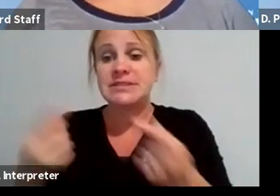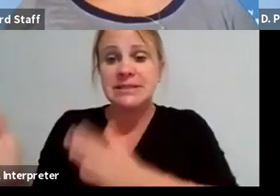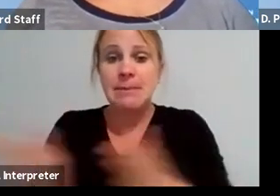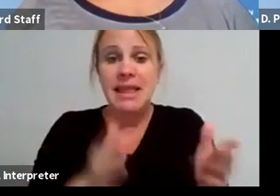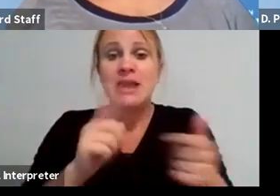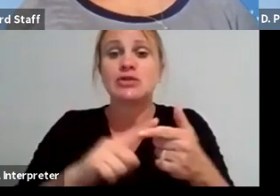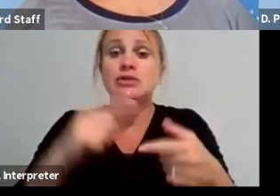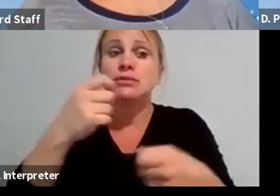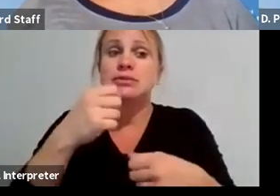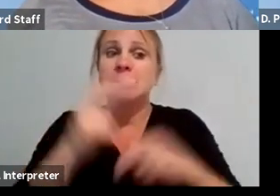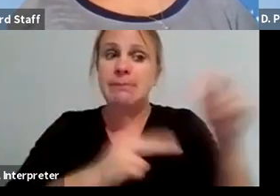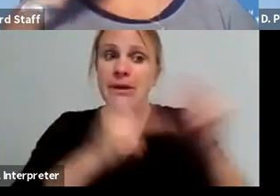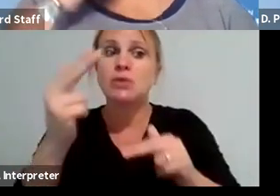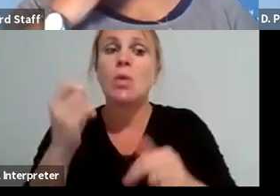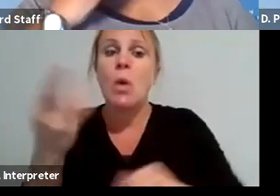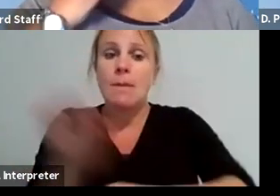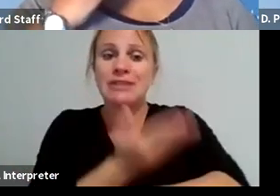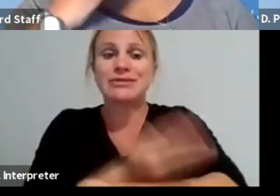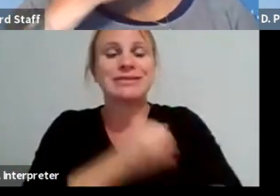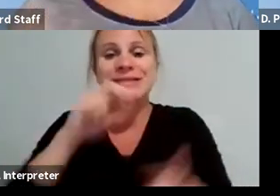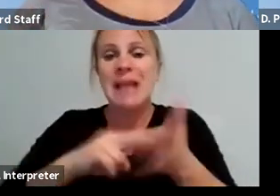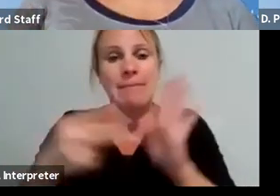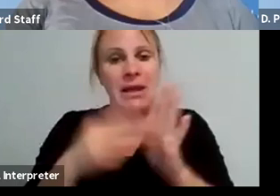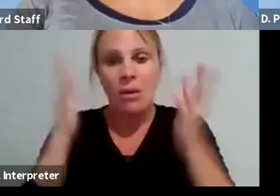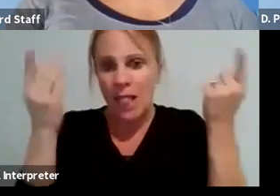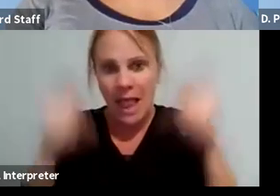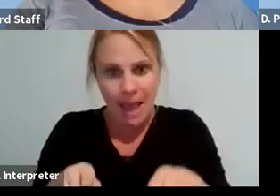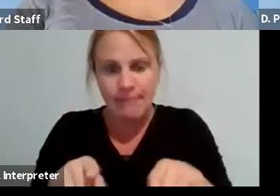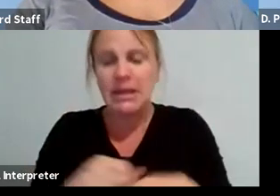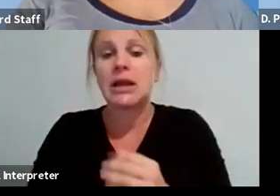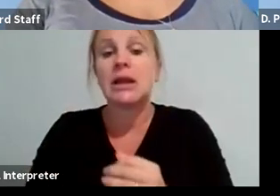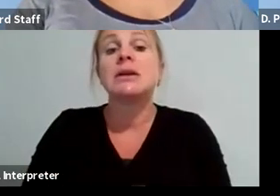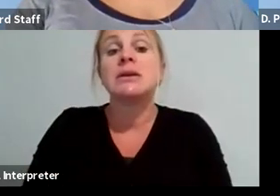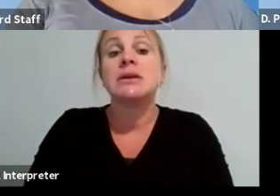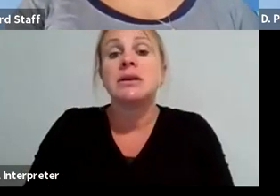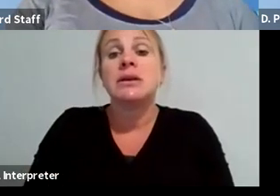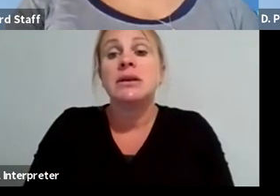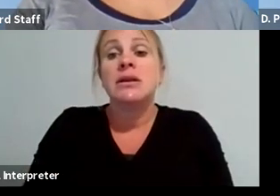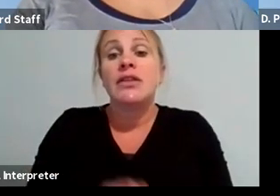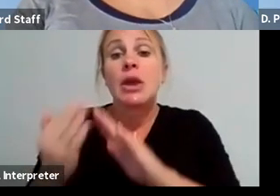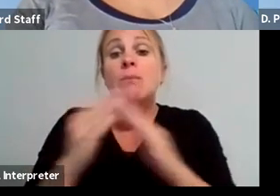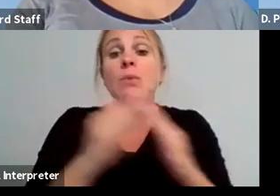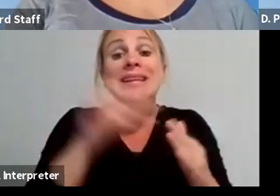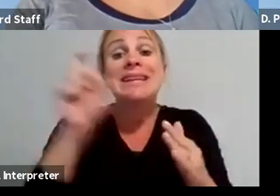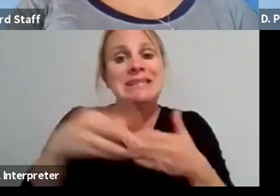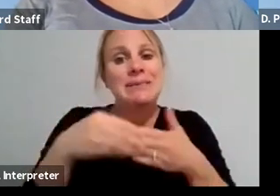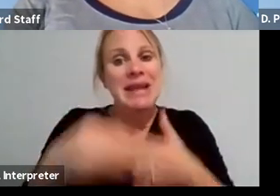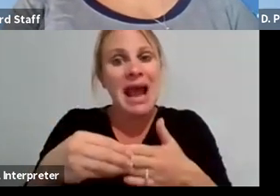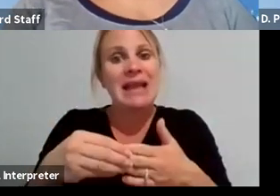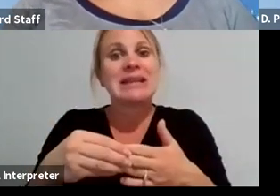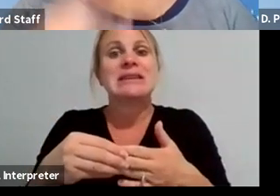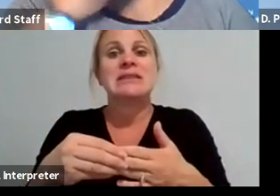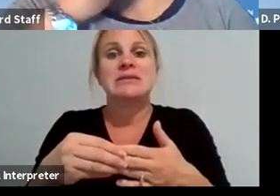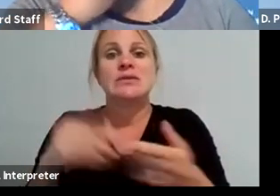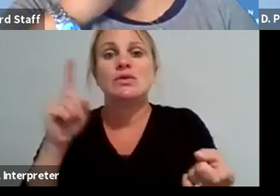or modernized does not mean it will happen if hampered by funding ordeals. The community needs to be guided to the most practical